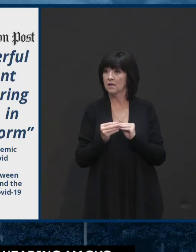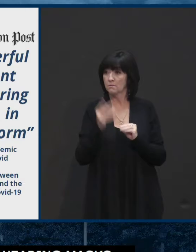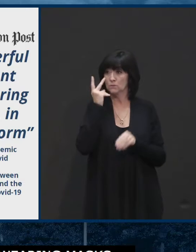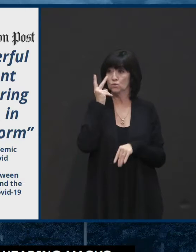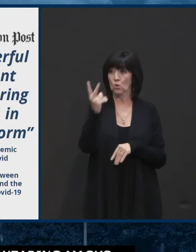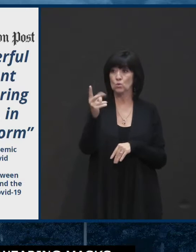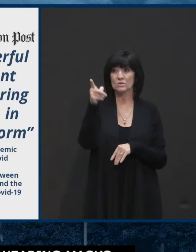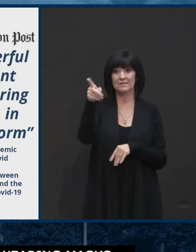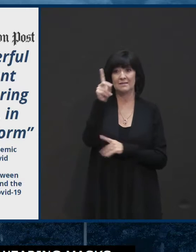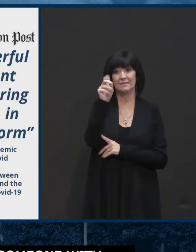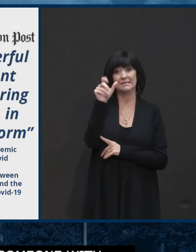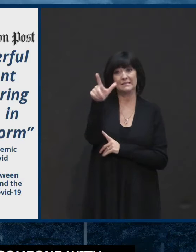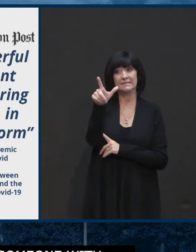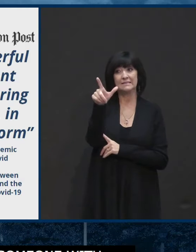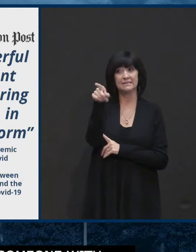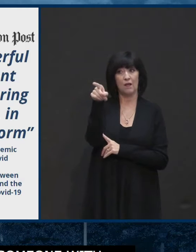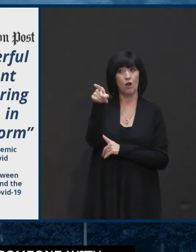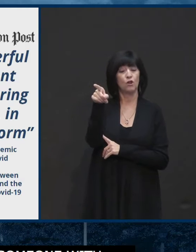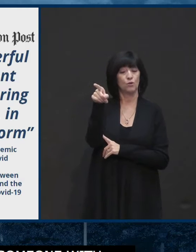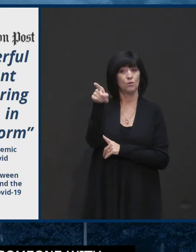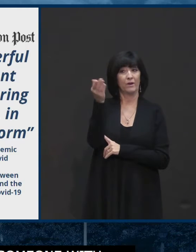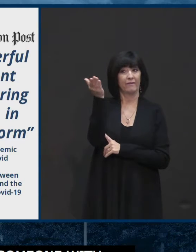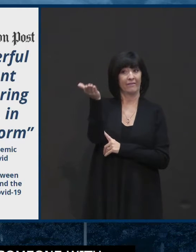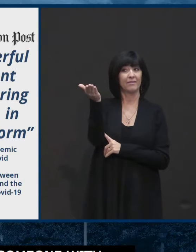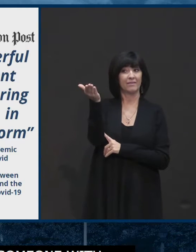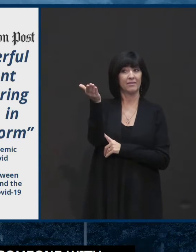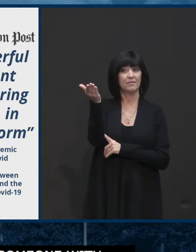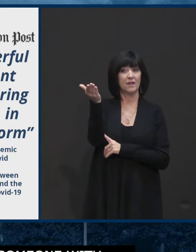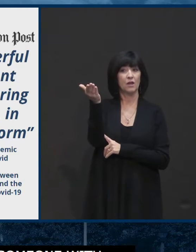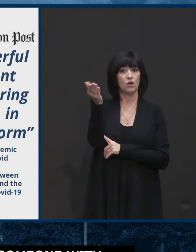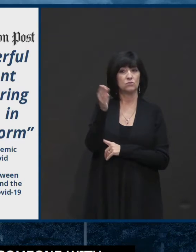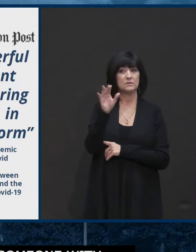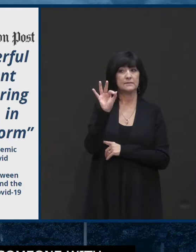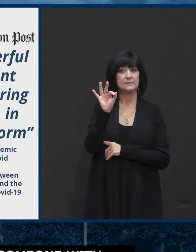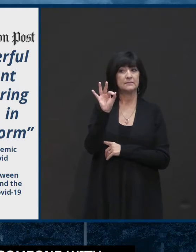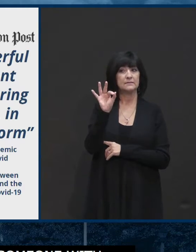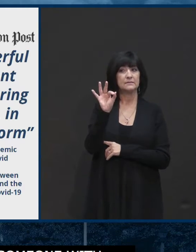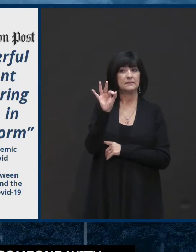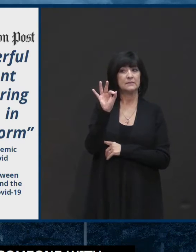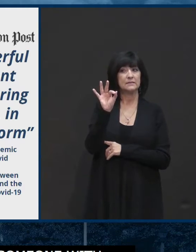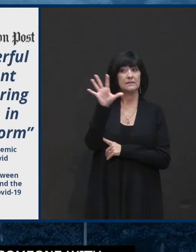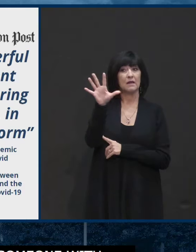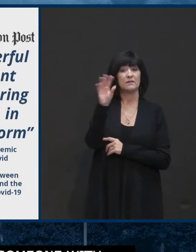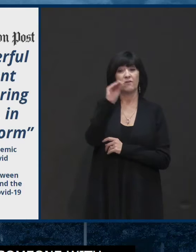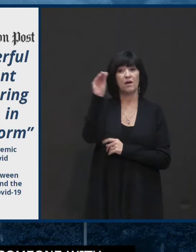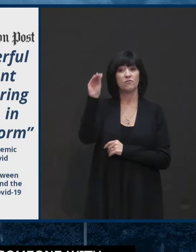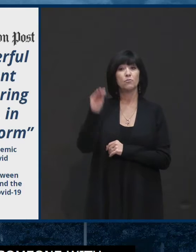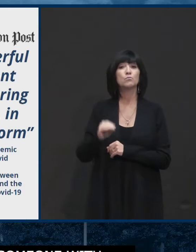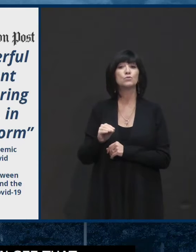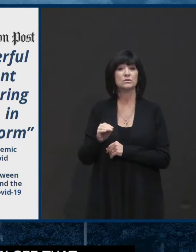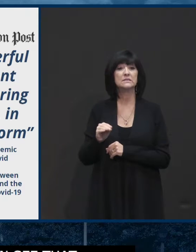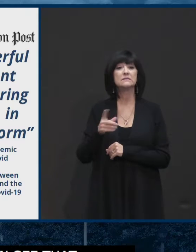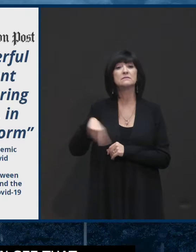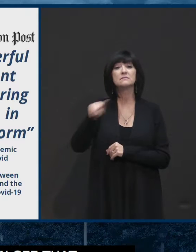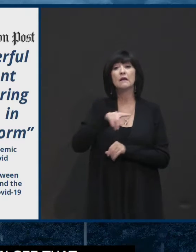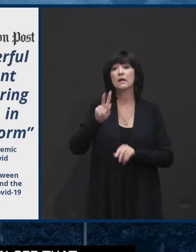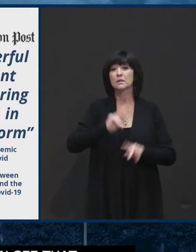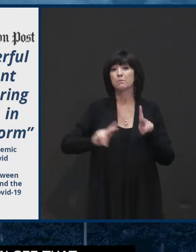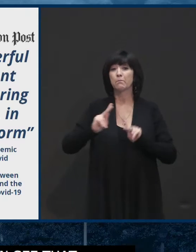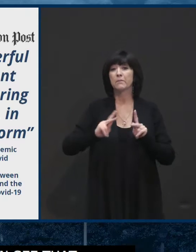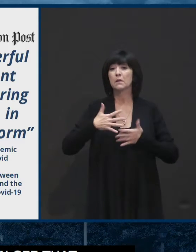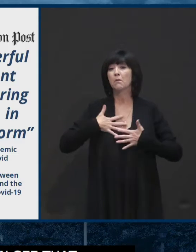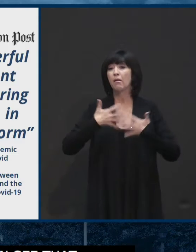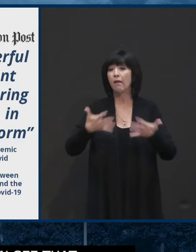Delaware is down there with about 95% of people who say they wear masks outside,